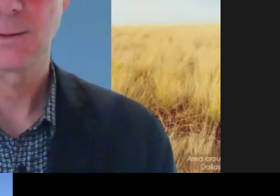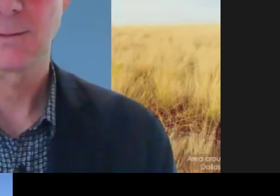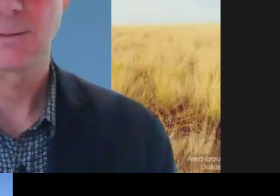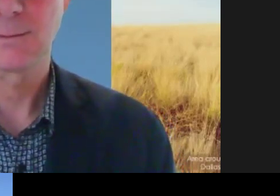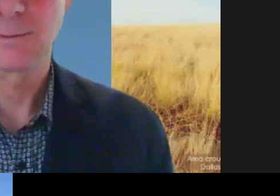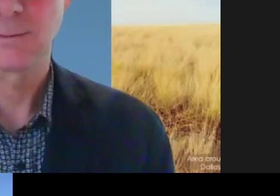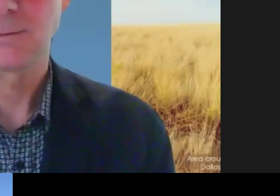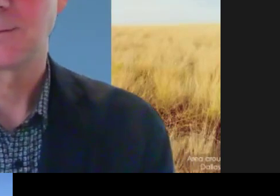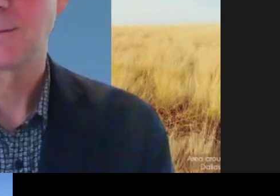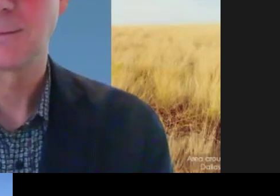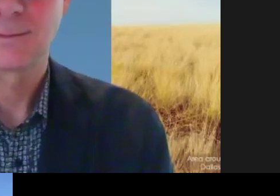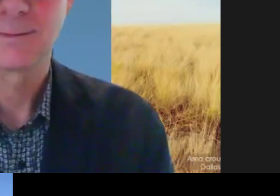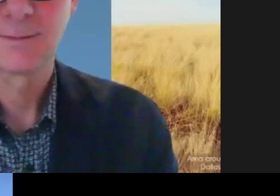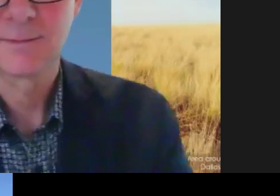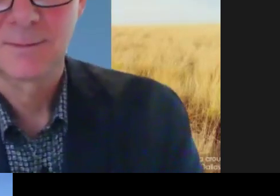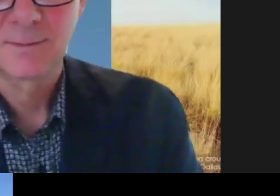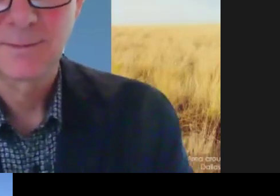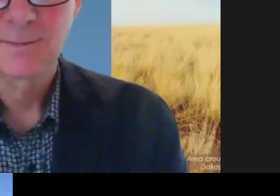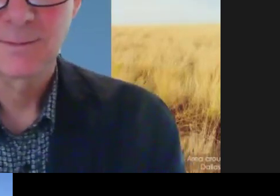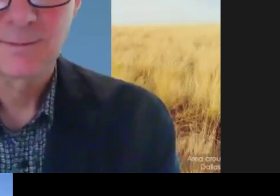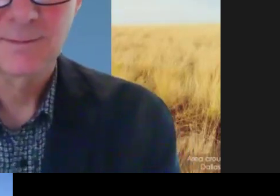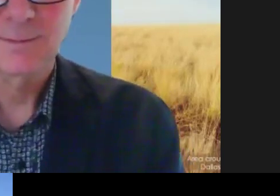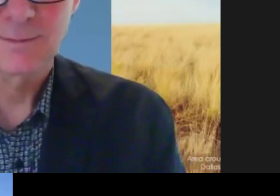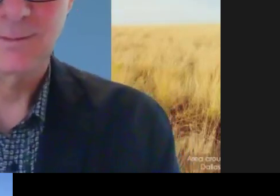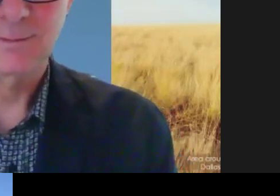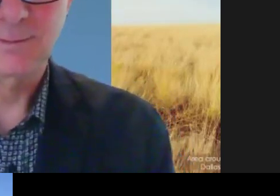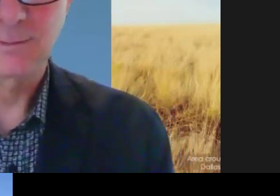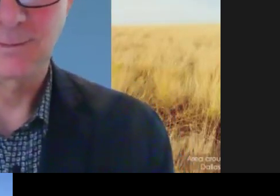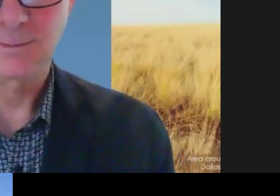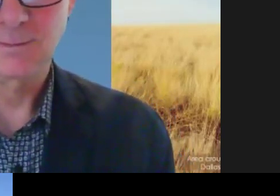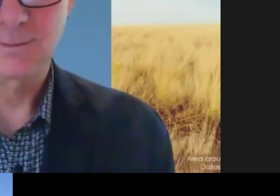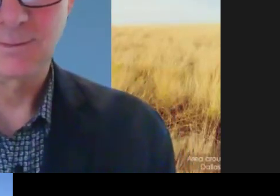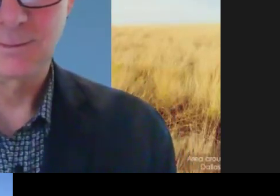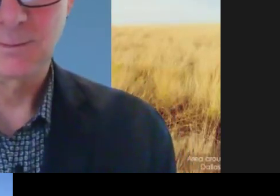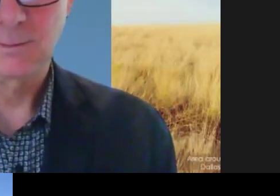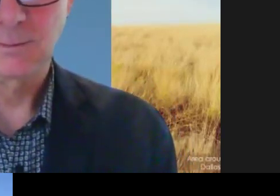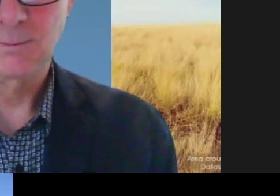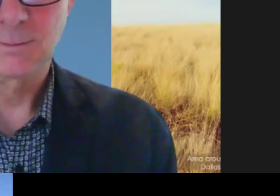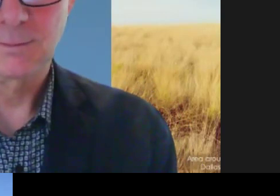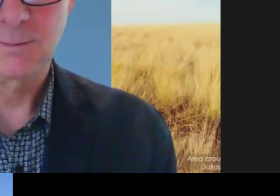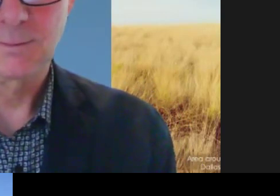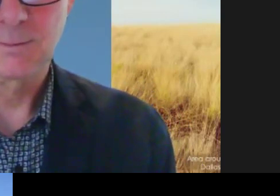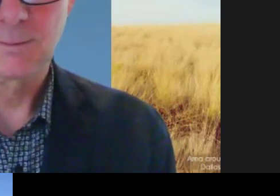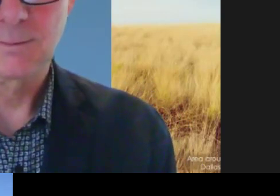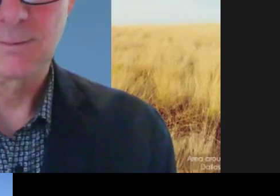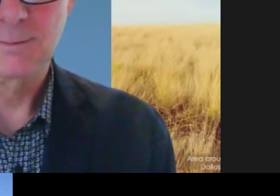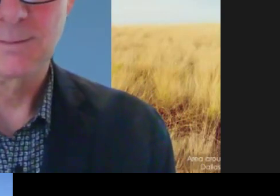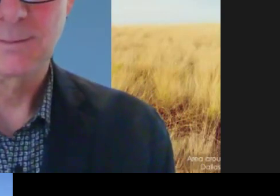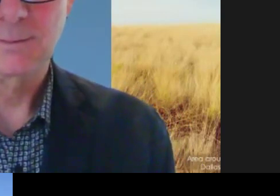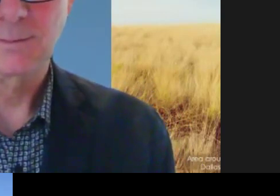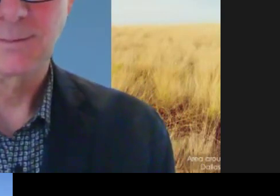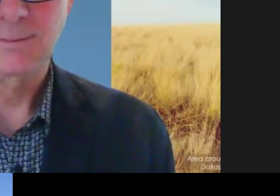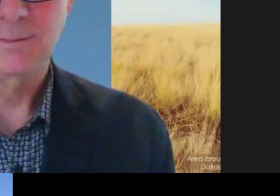Thank you very much. And everyone, don't forget to check out the slide deck and some of the additional resources towards the end of the slide